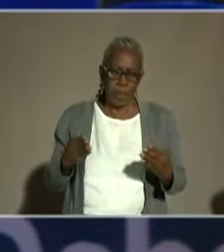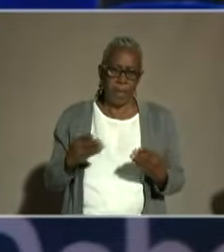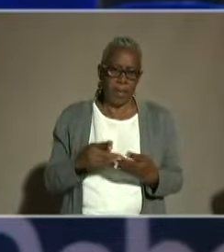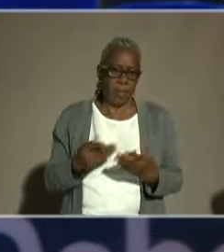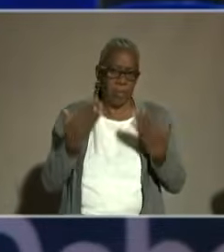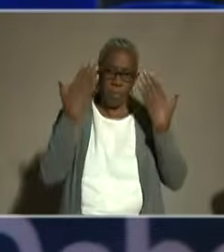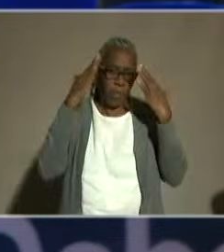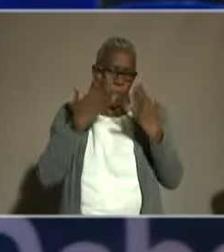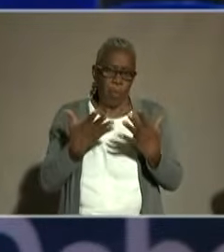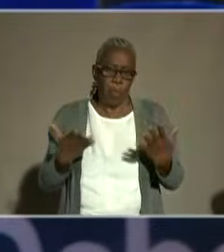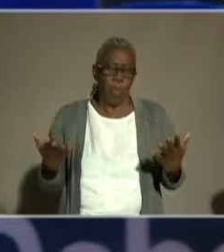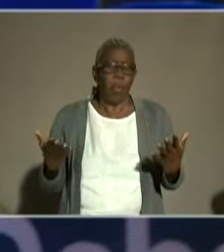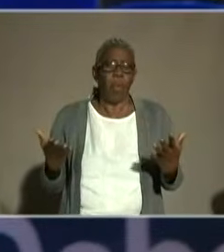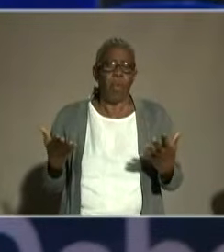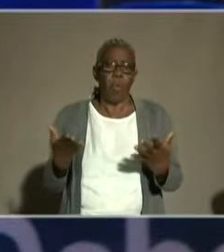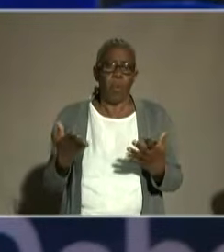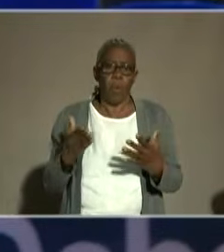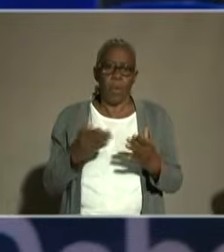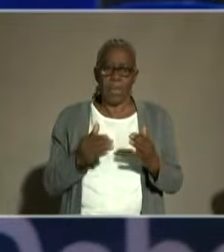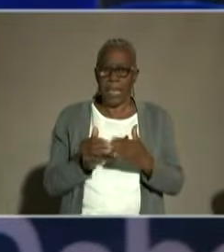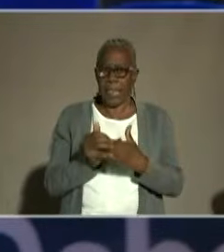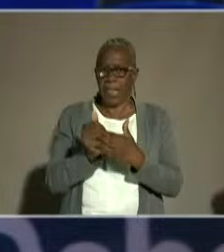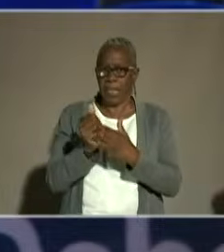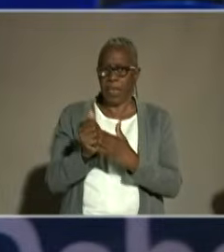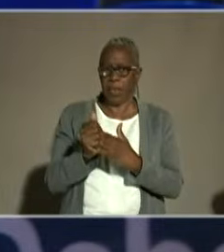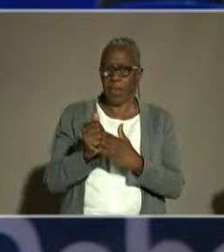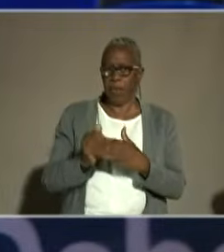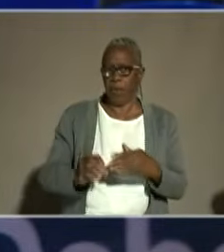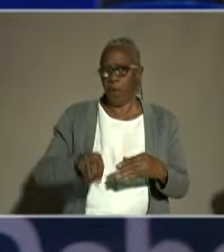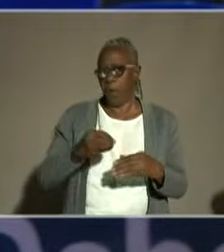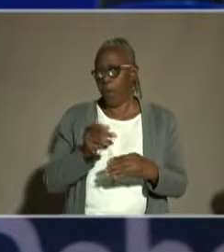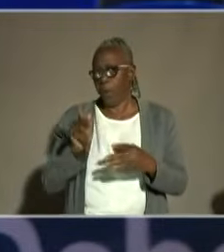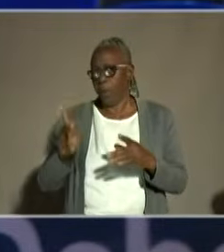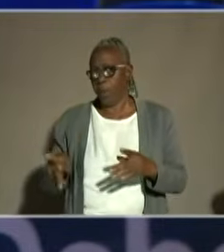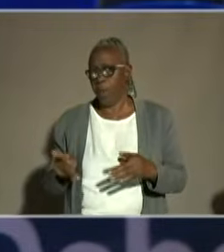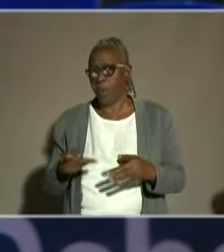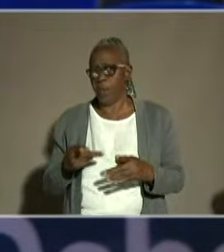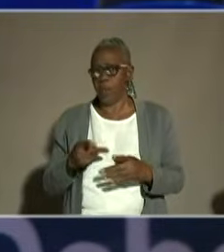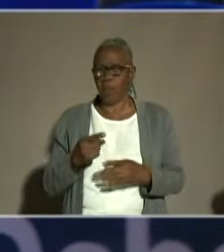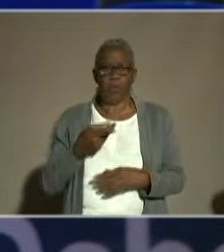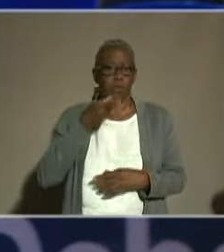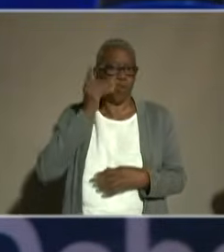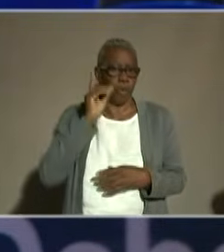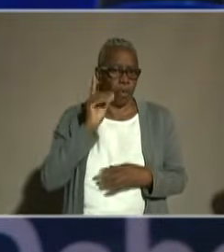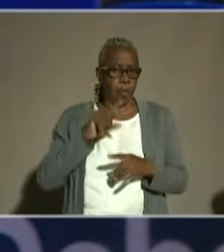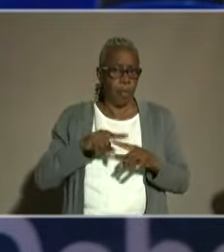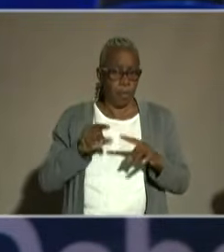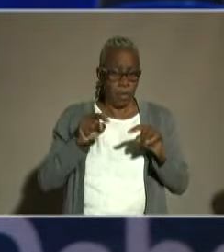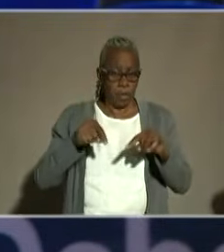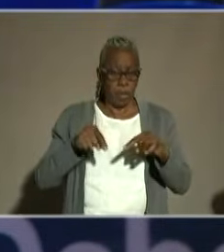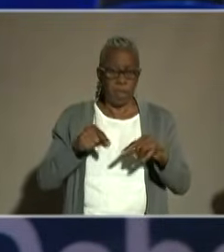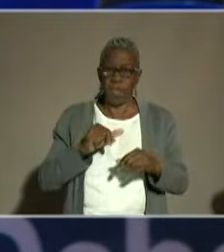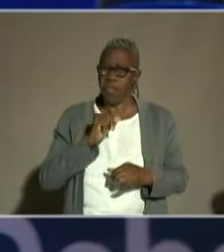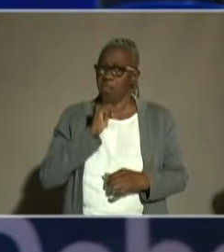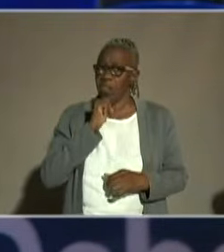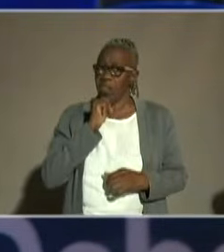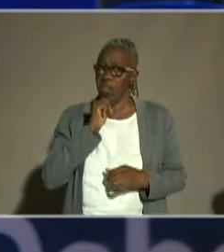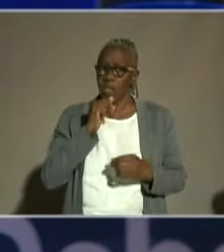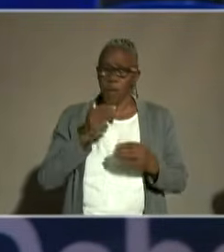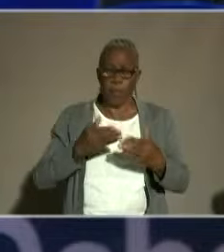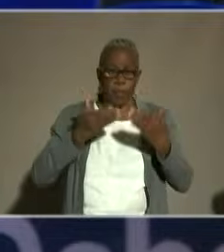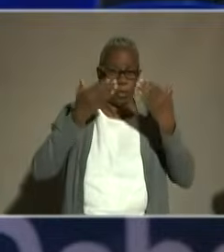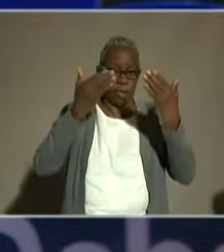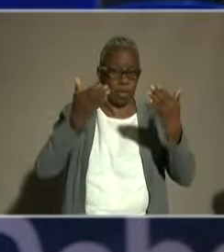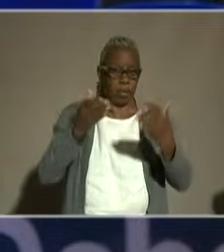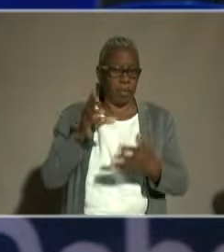opposition was drinking. Firstly, the debt to GDP for this fiscal year is not projected to be